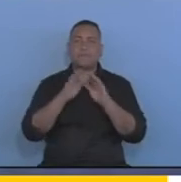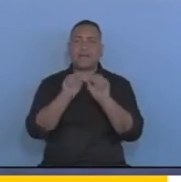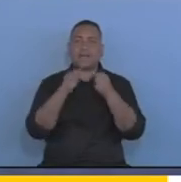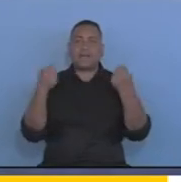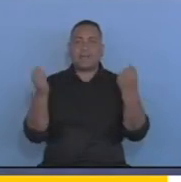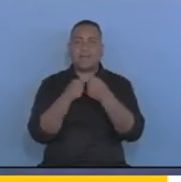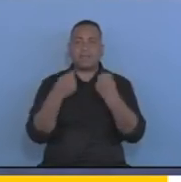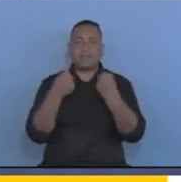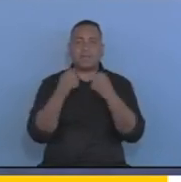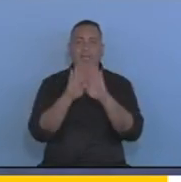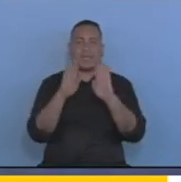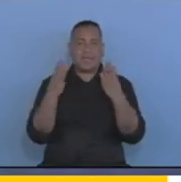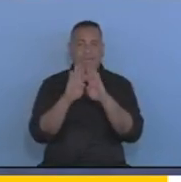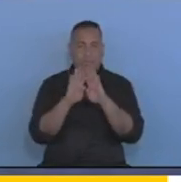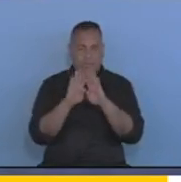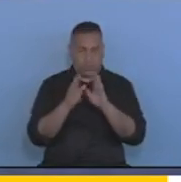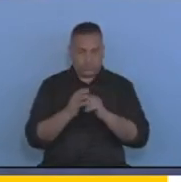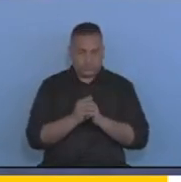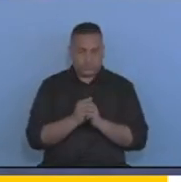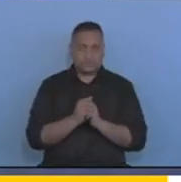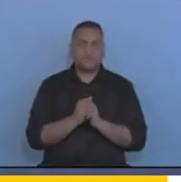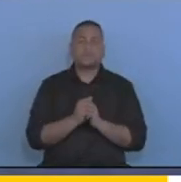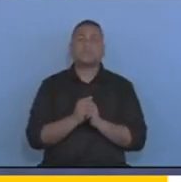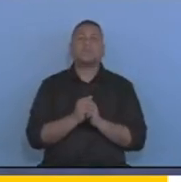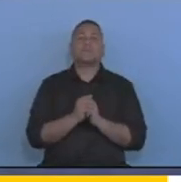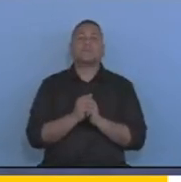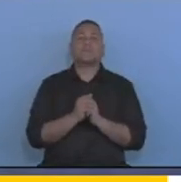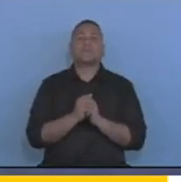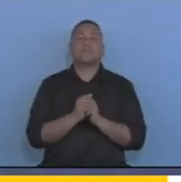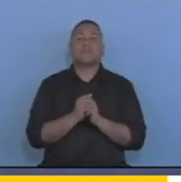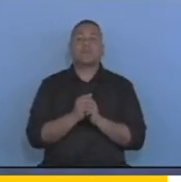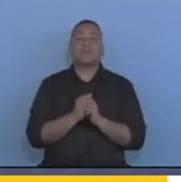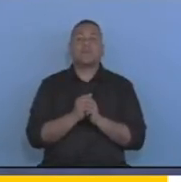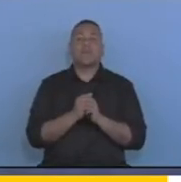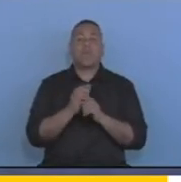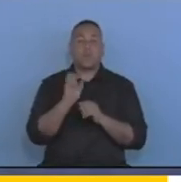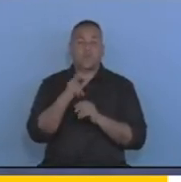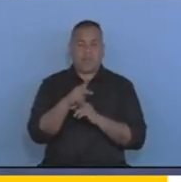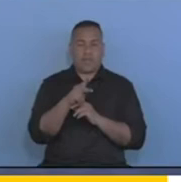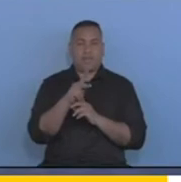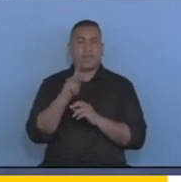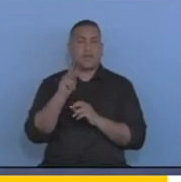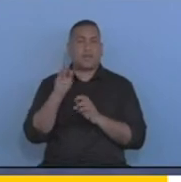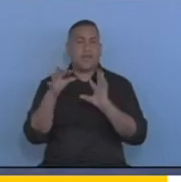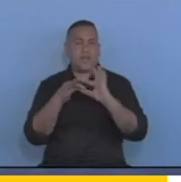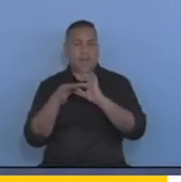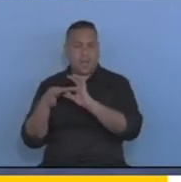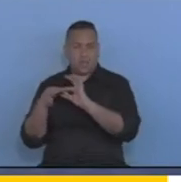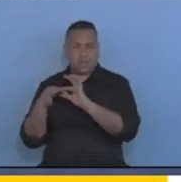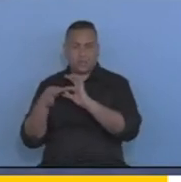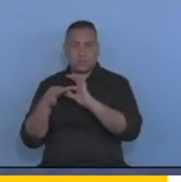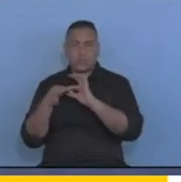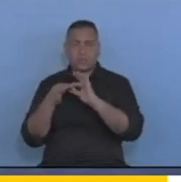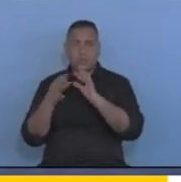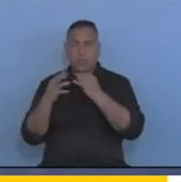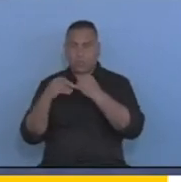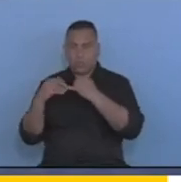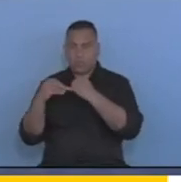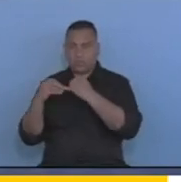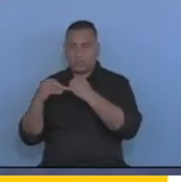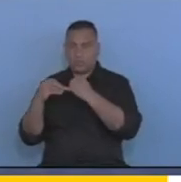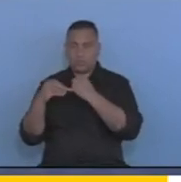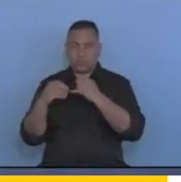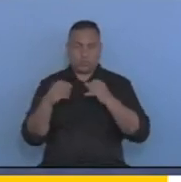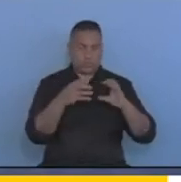for a cupboard. All right. Oh, wow. So now, obviously, because when it comes to carpentry and joinery, mm-hmm. I mean, in terms of